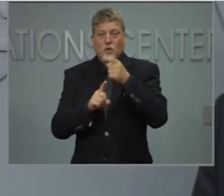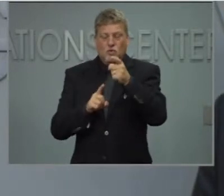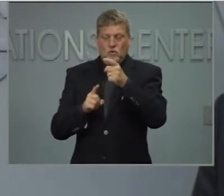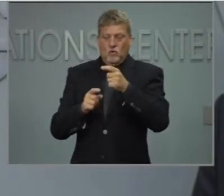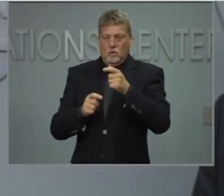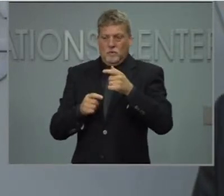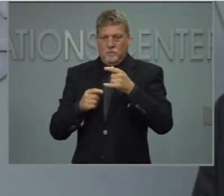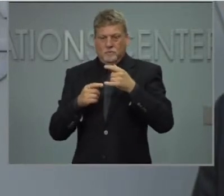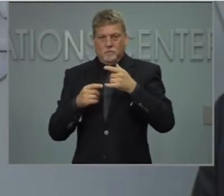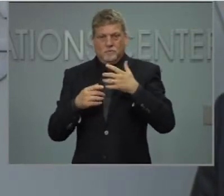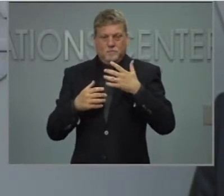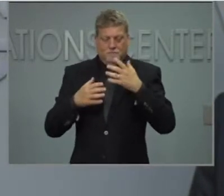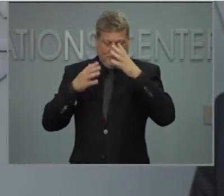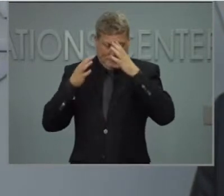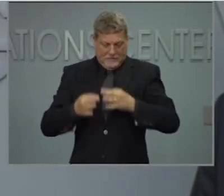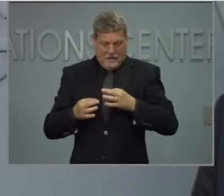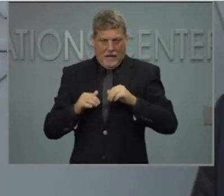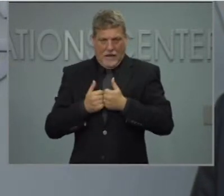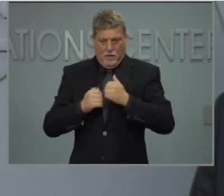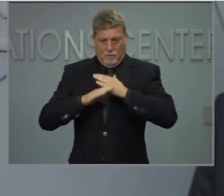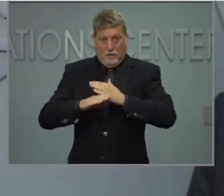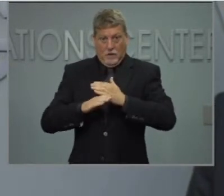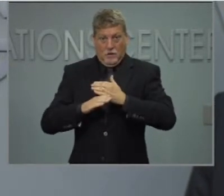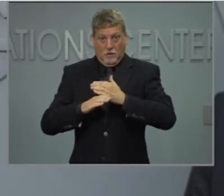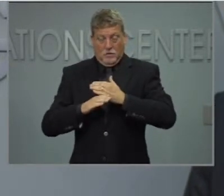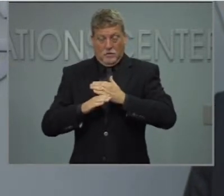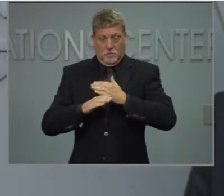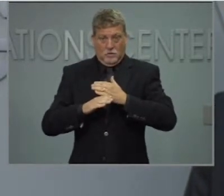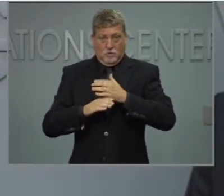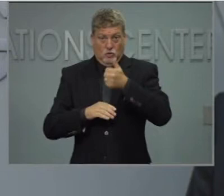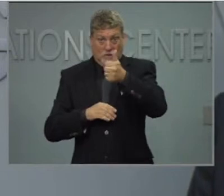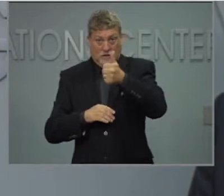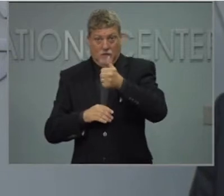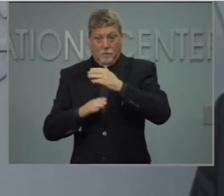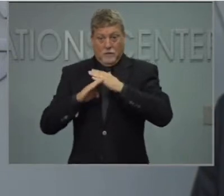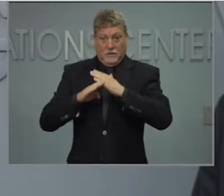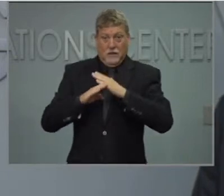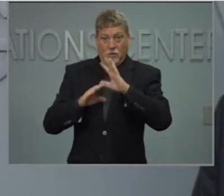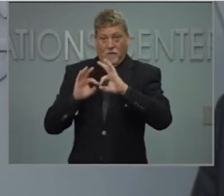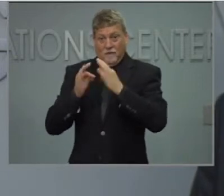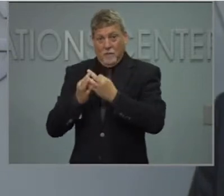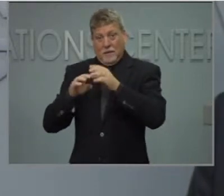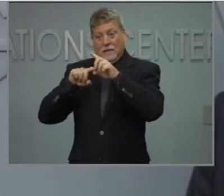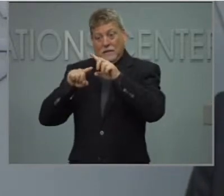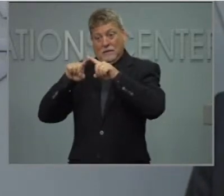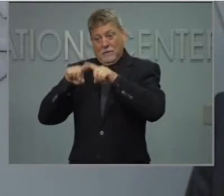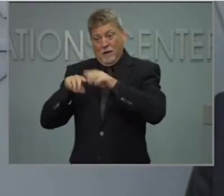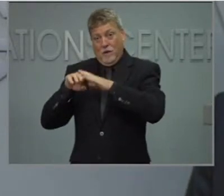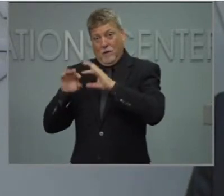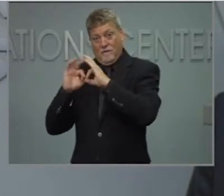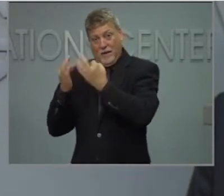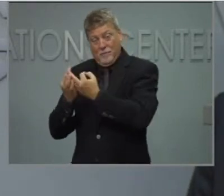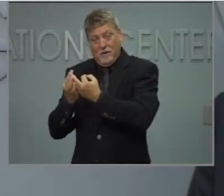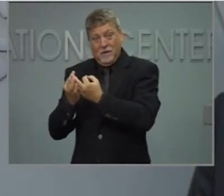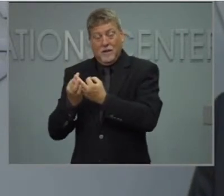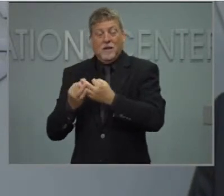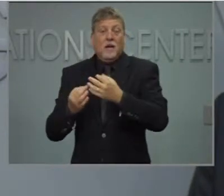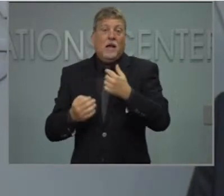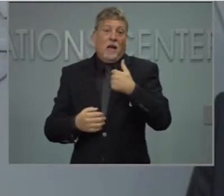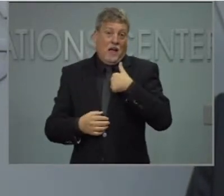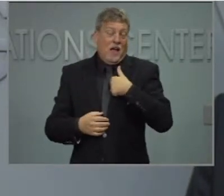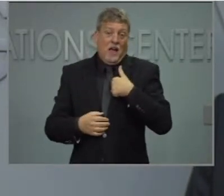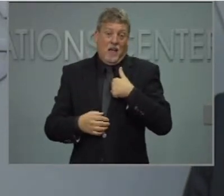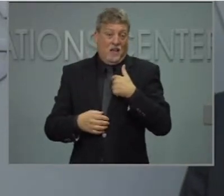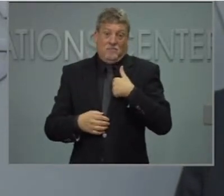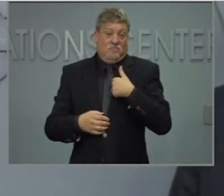your layered protection to your personal circumstance. I wear a mask as a CDC recommends in